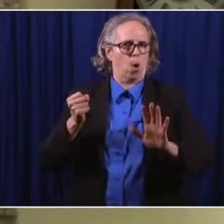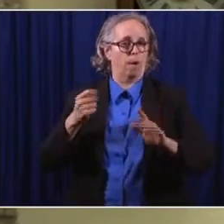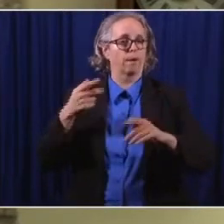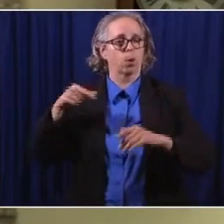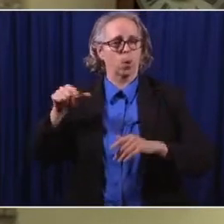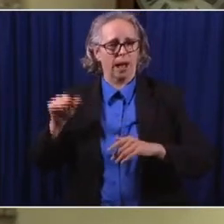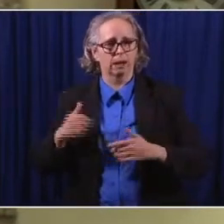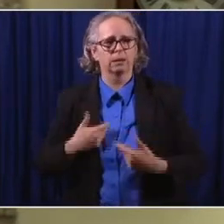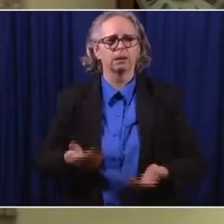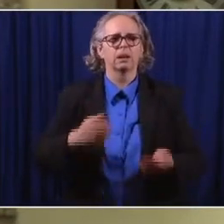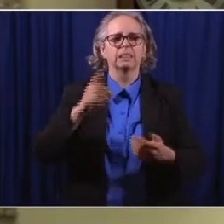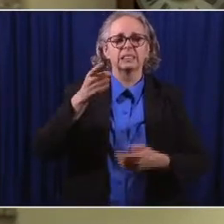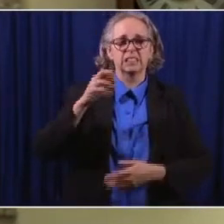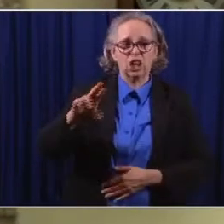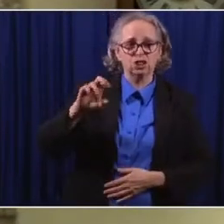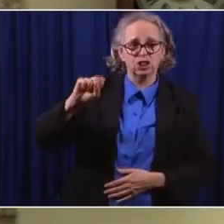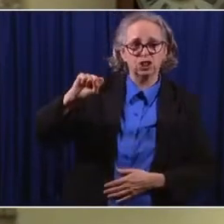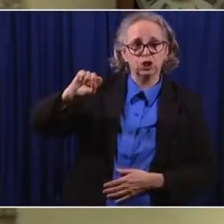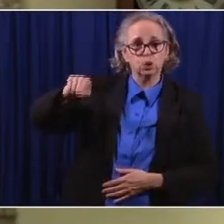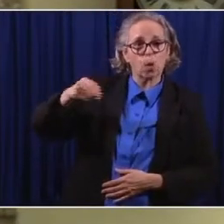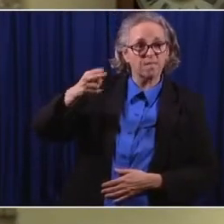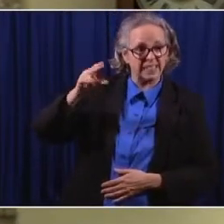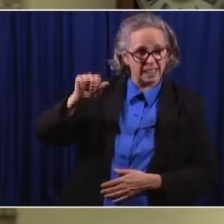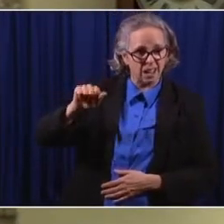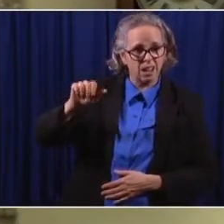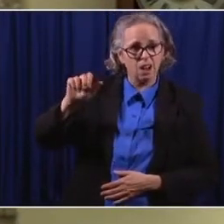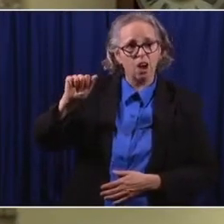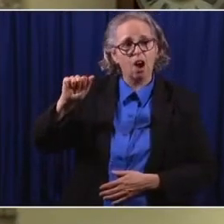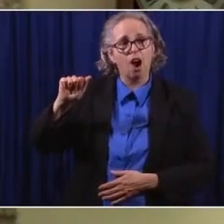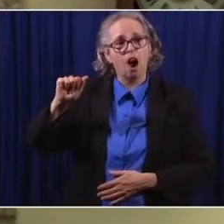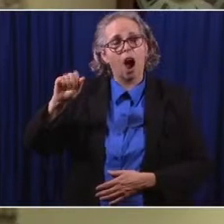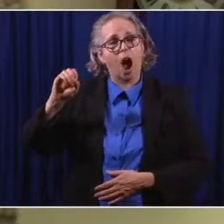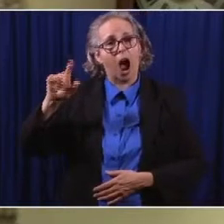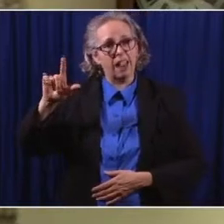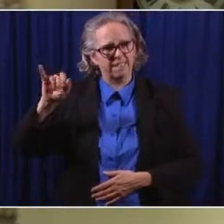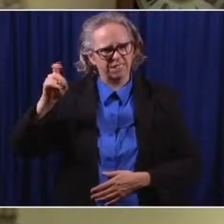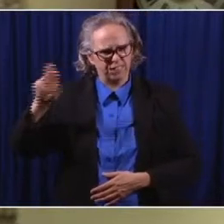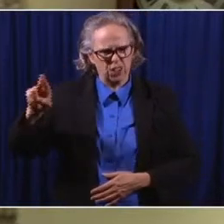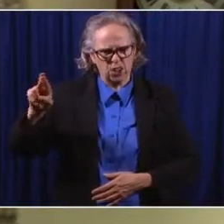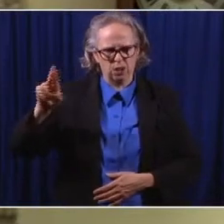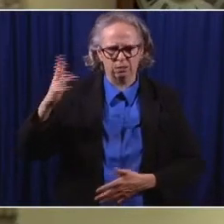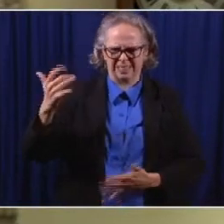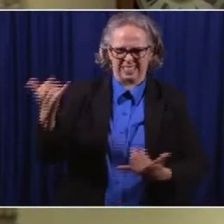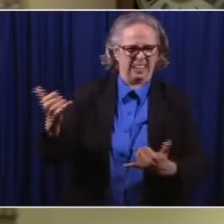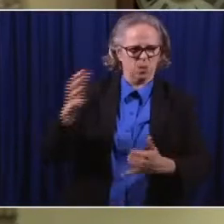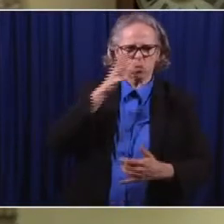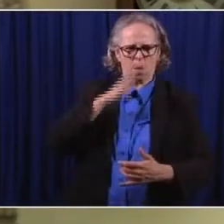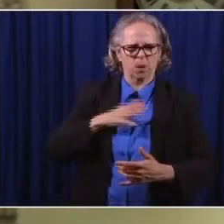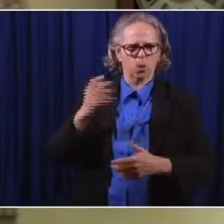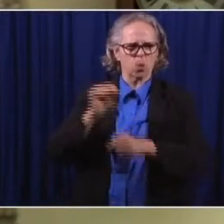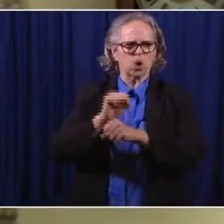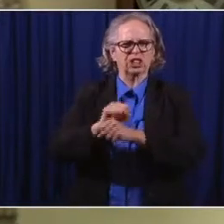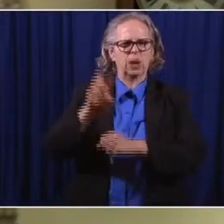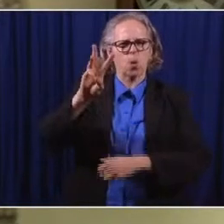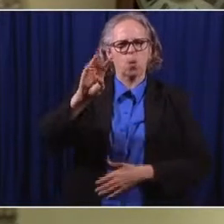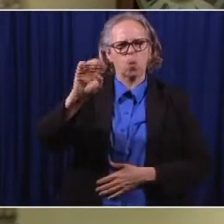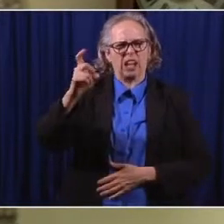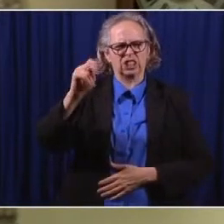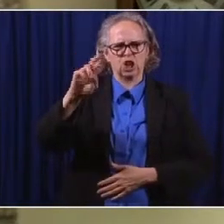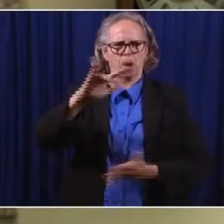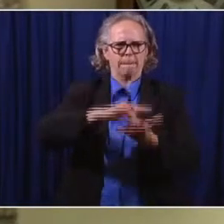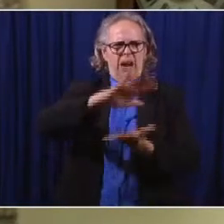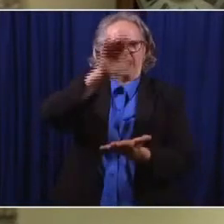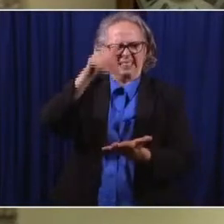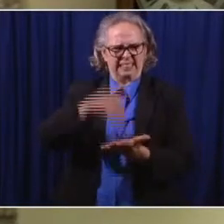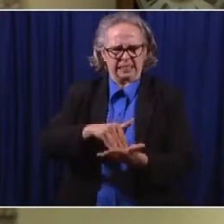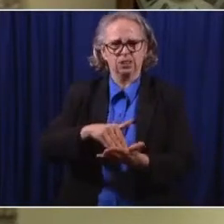is a clinical assistant professor of family medicine at The Ohio State University, Wexner Medical Center. She treats families